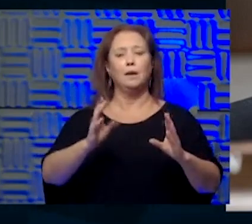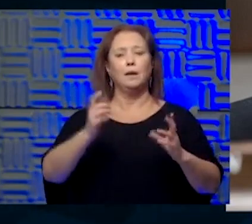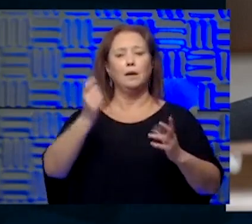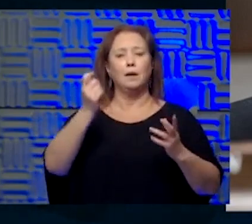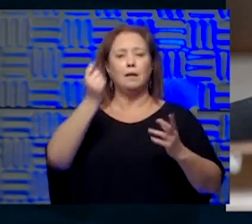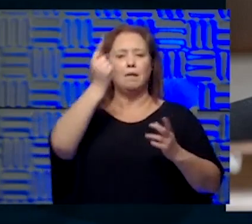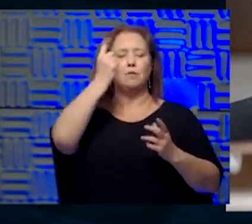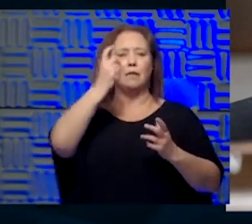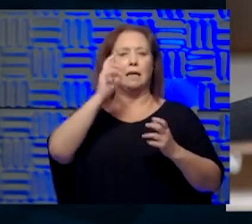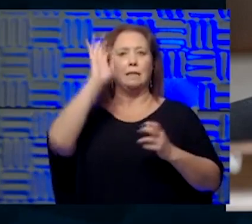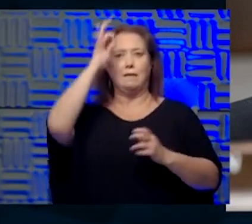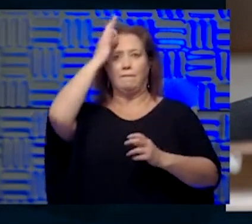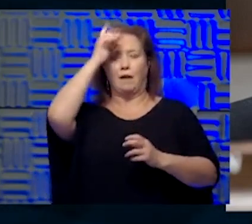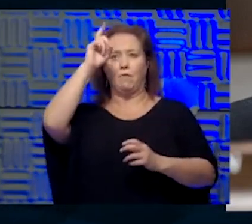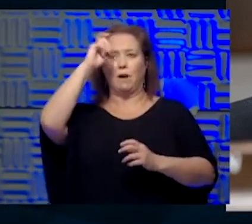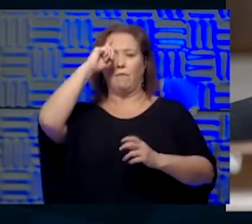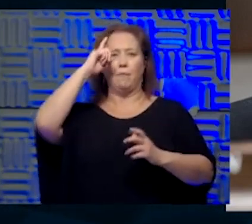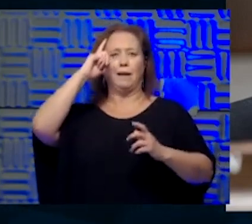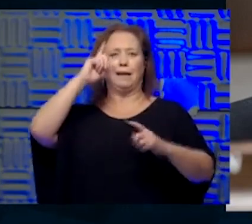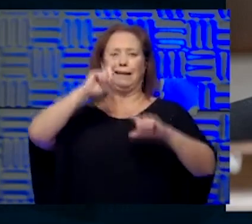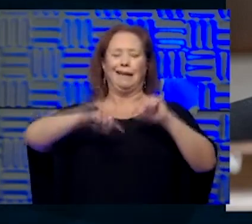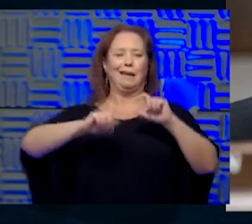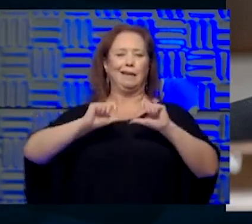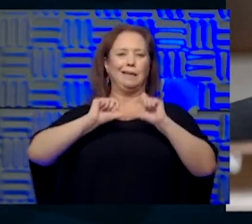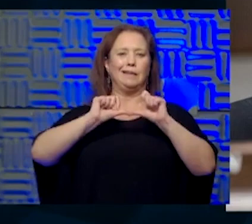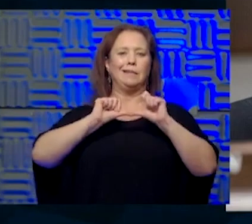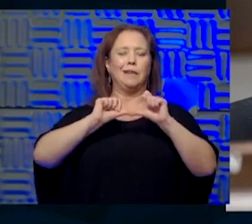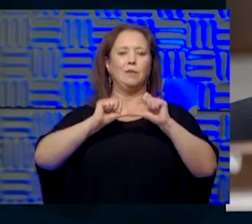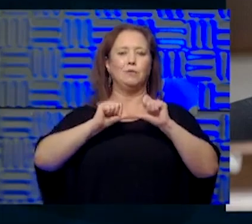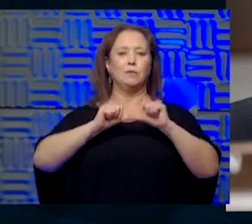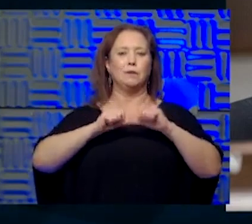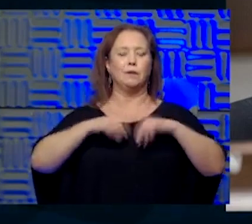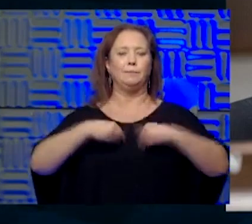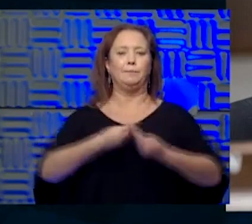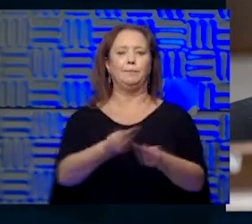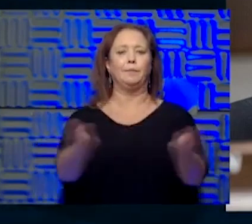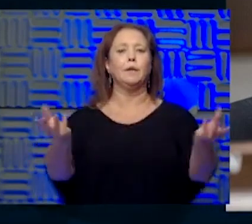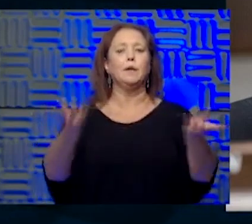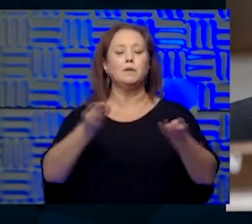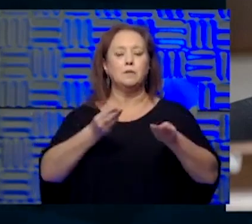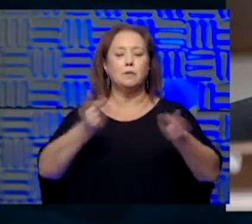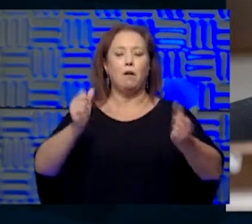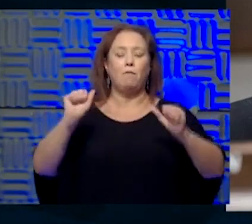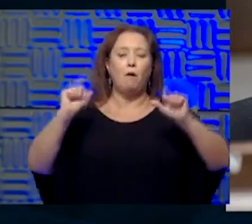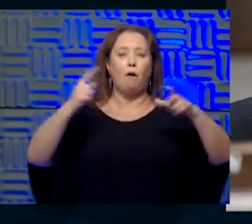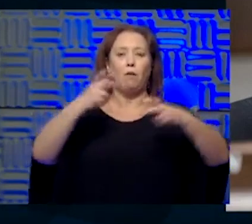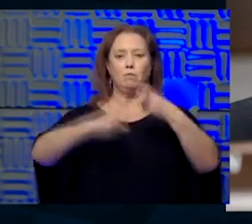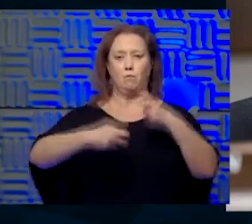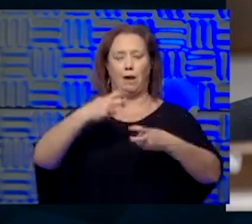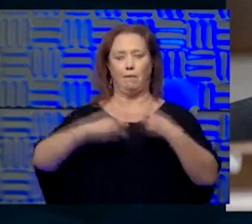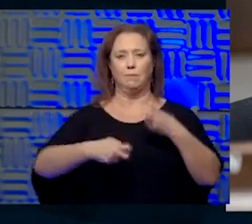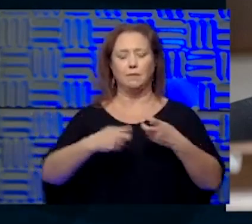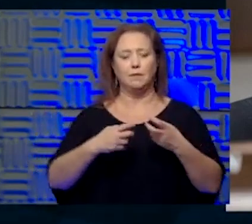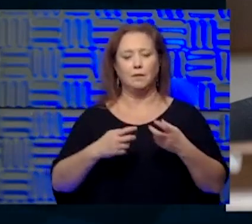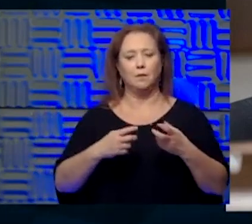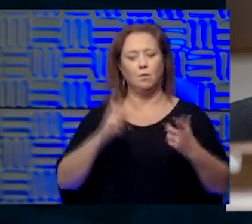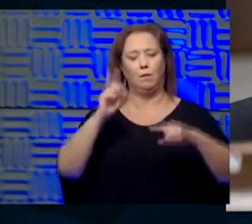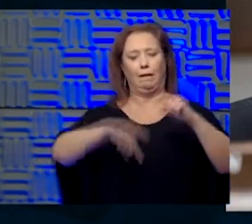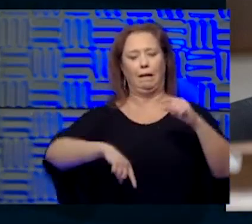also say that the federal government just can't continue to have all the money it takes to solve all of the problems. We